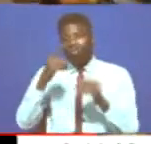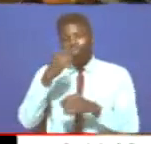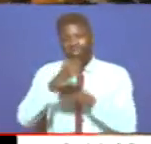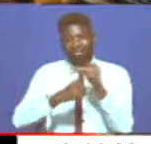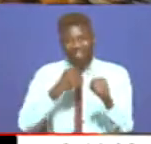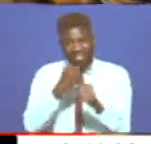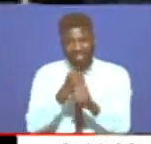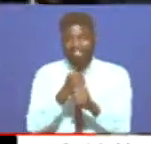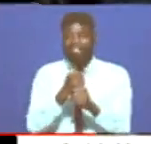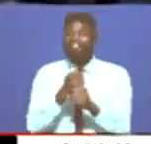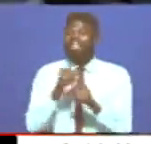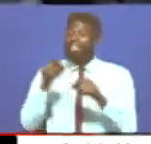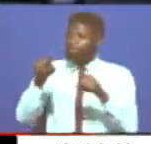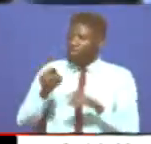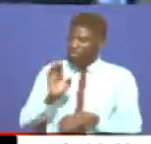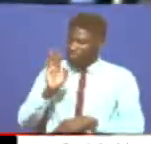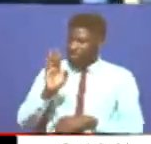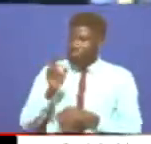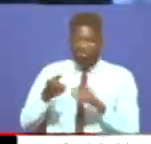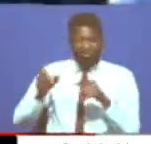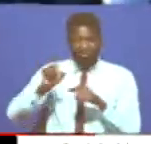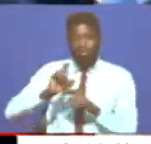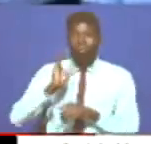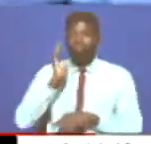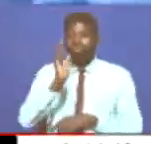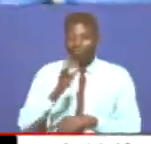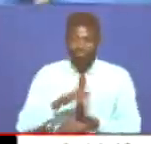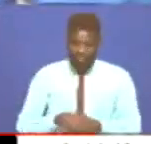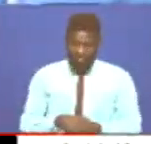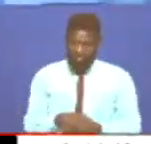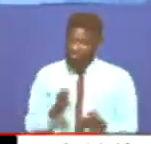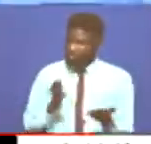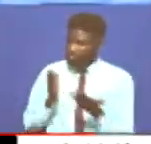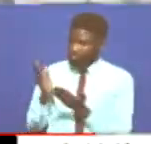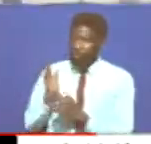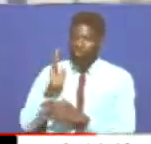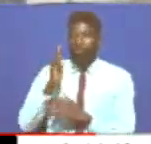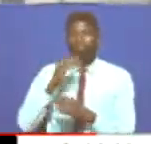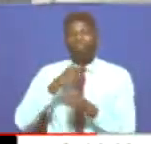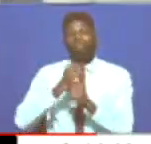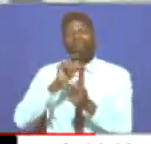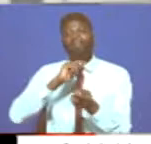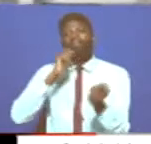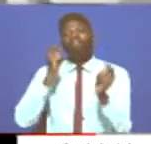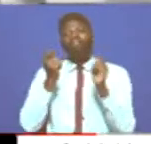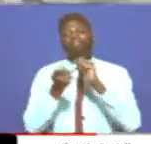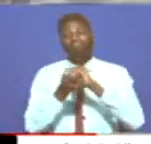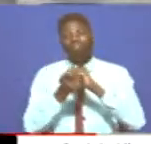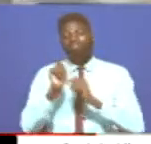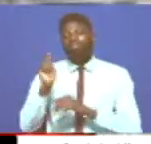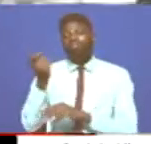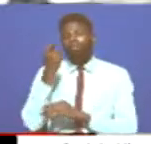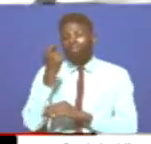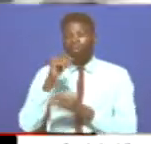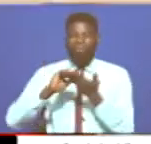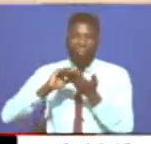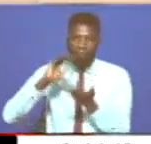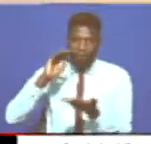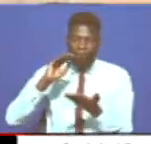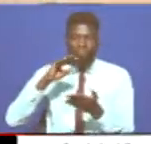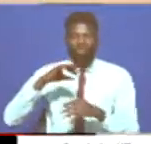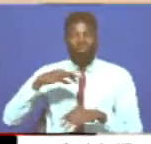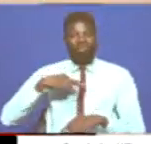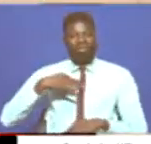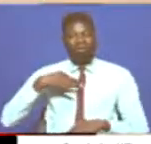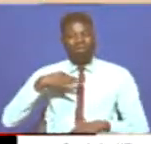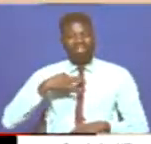in the coming years. The Leather City is expected to transform Kenya as a tanning hub for the region through procurement of hides and skins and